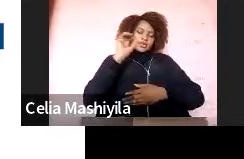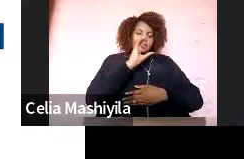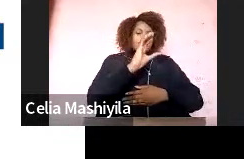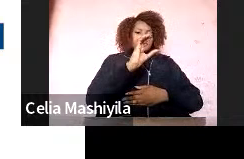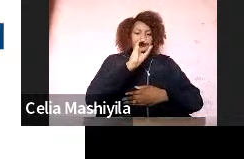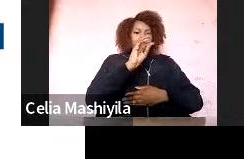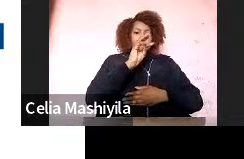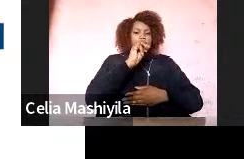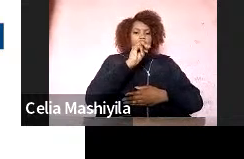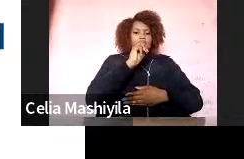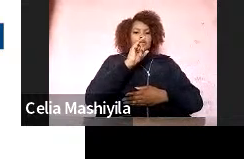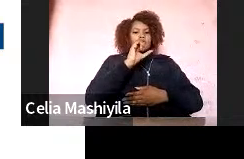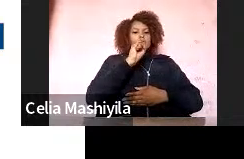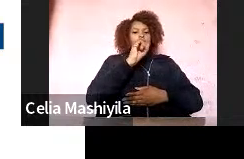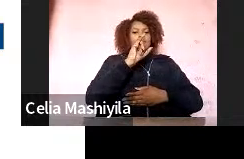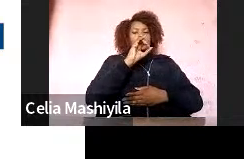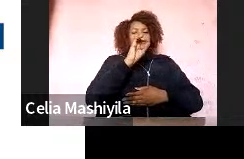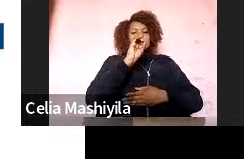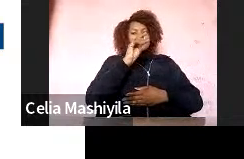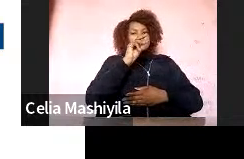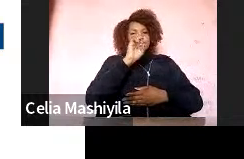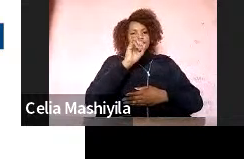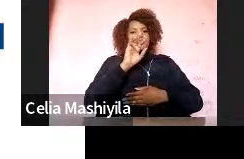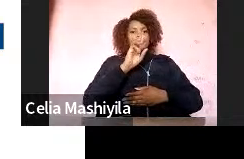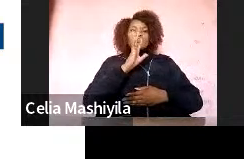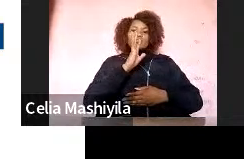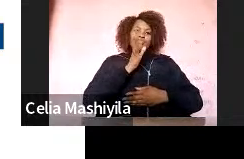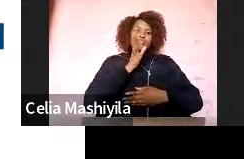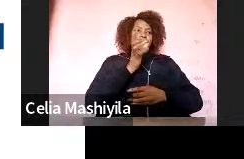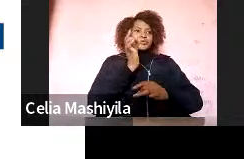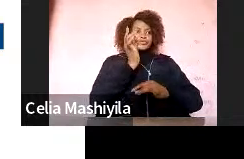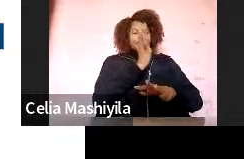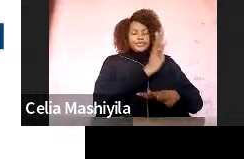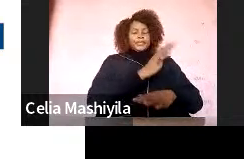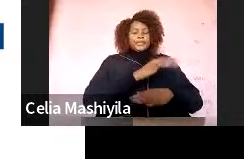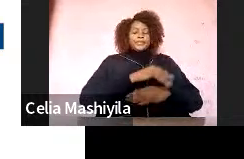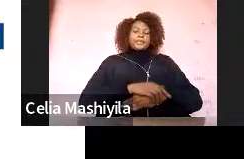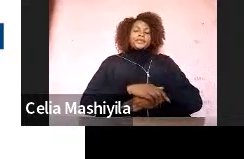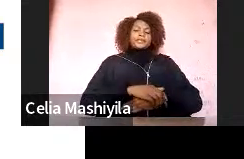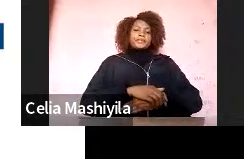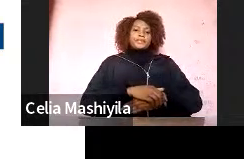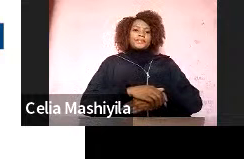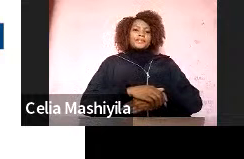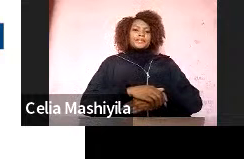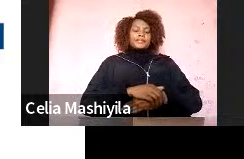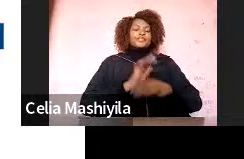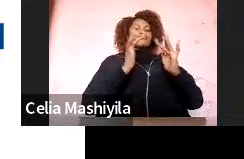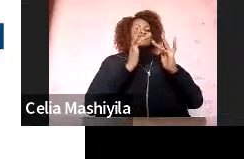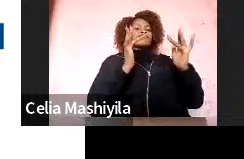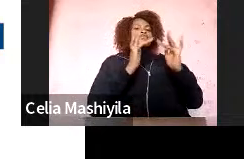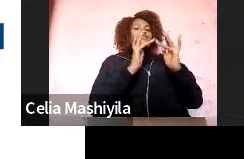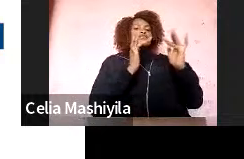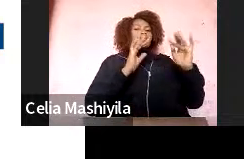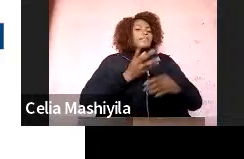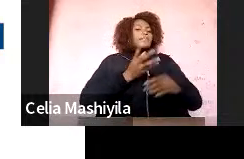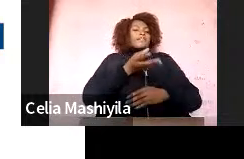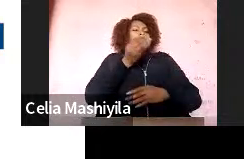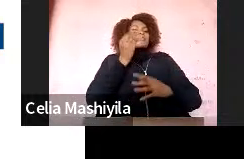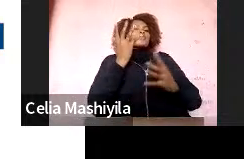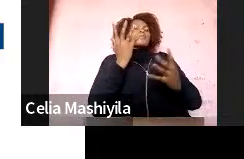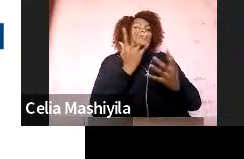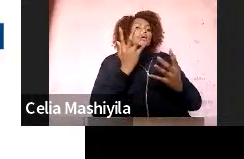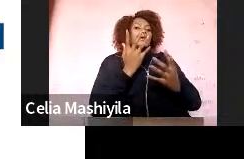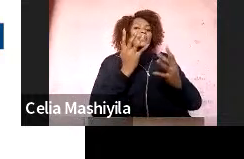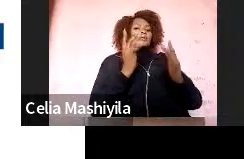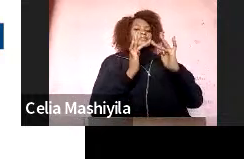not. Similarly, as I said to the DA52 form, the form is available where? It's available on SARS website,